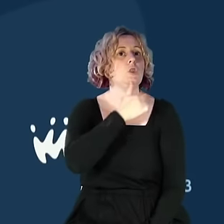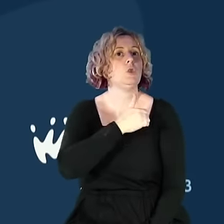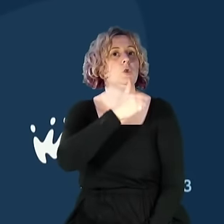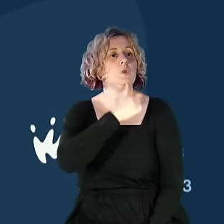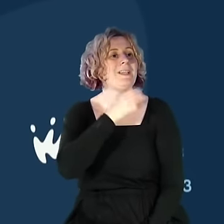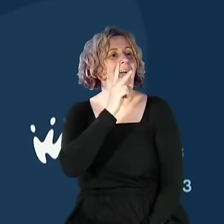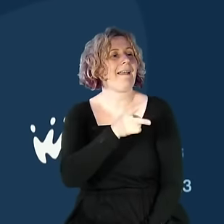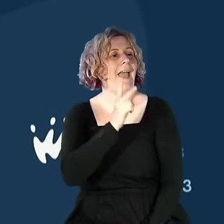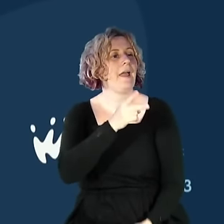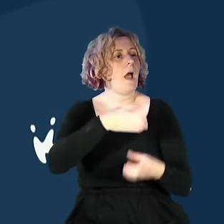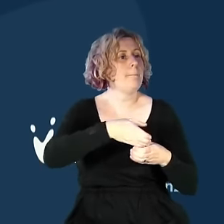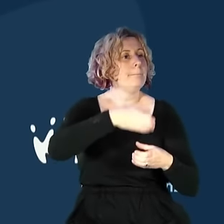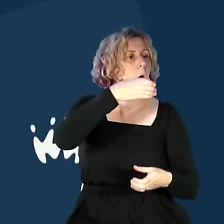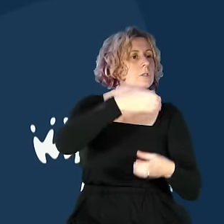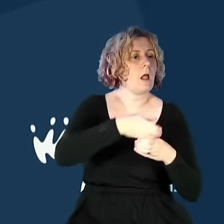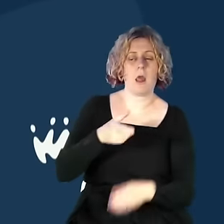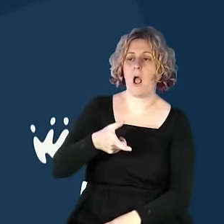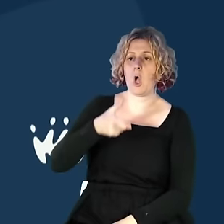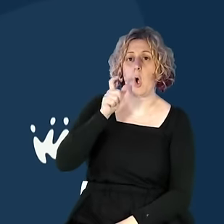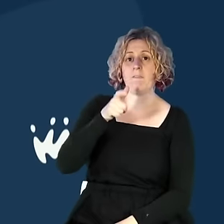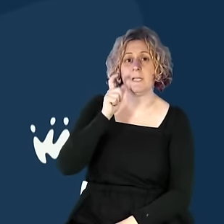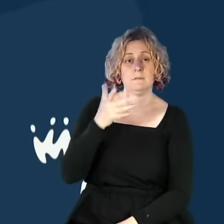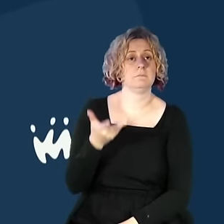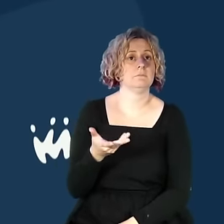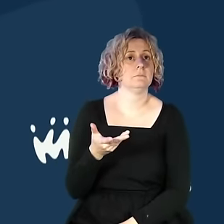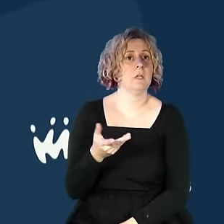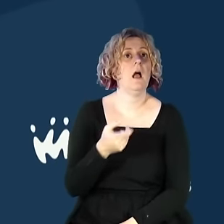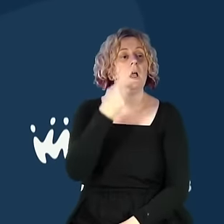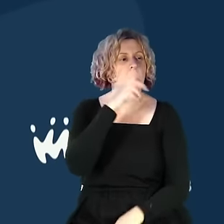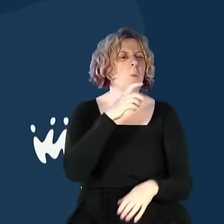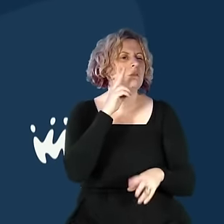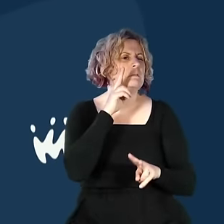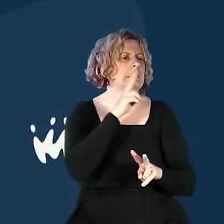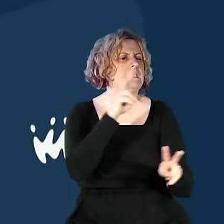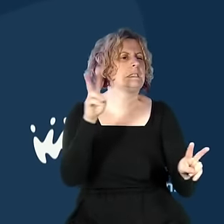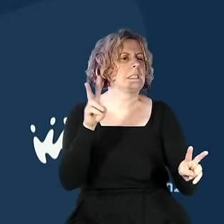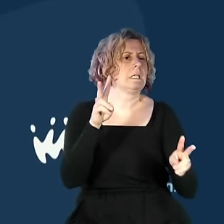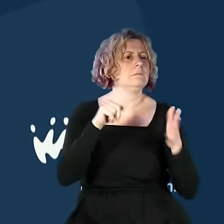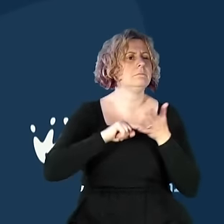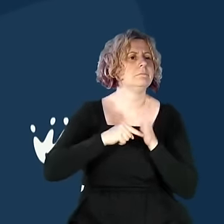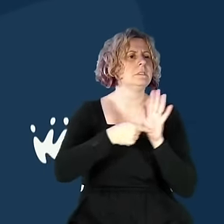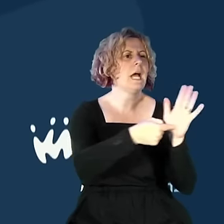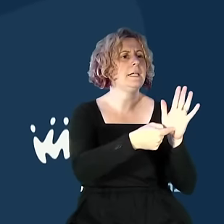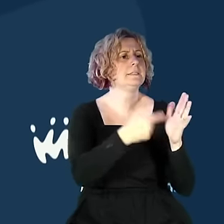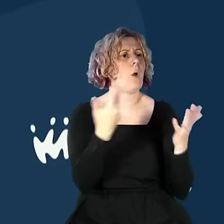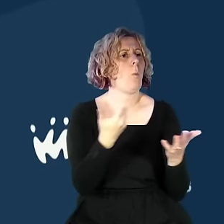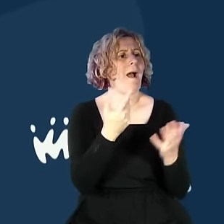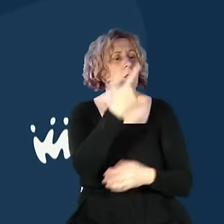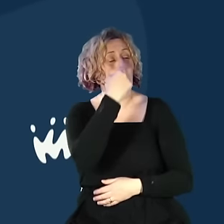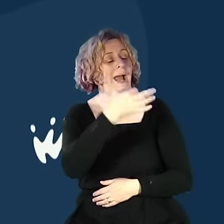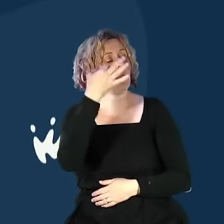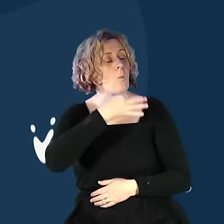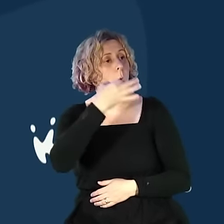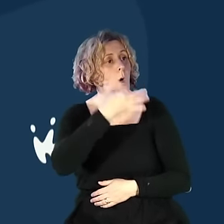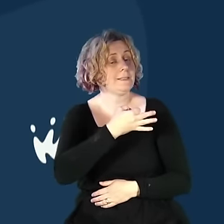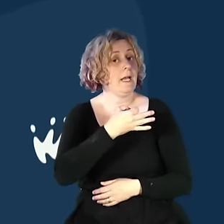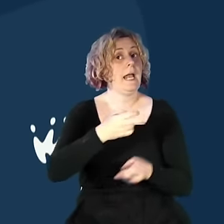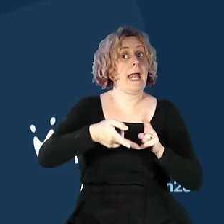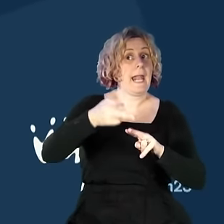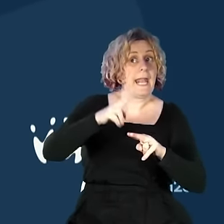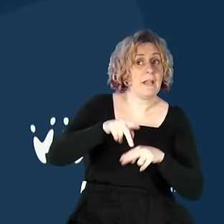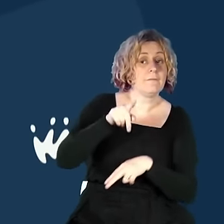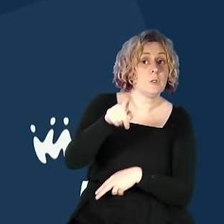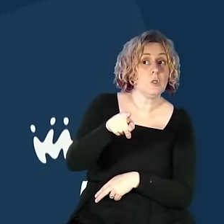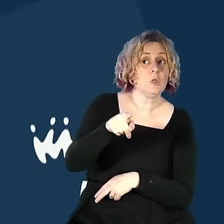There are water stations located across the site so that you can refill your bottles, and you can get a discount on hot drinks if you bring your